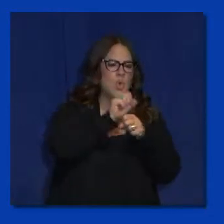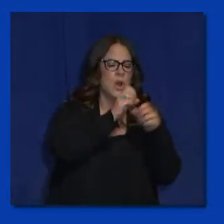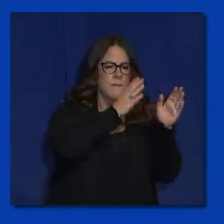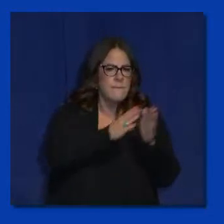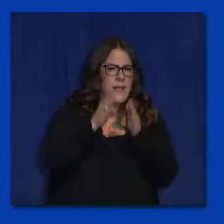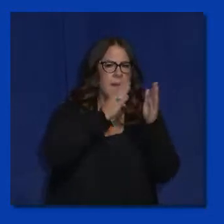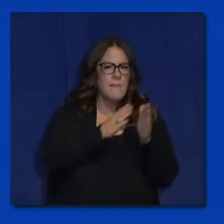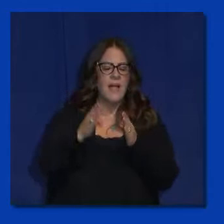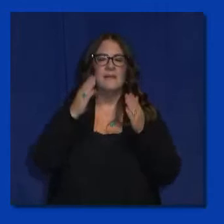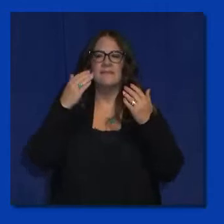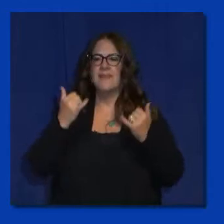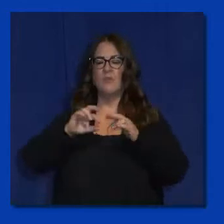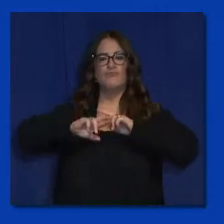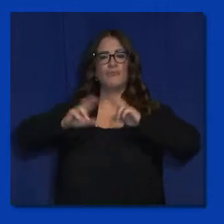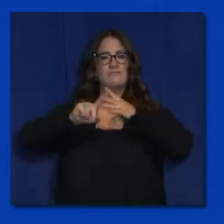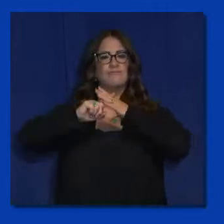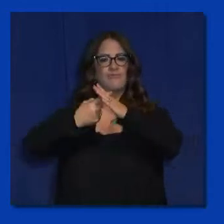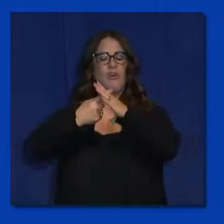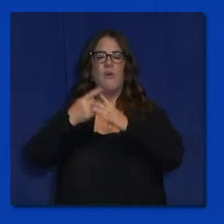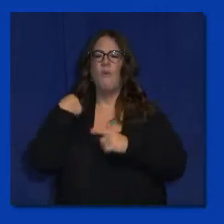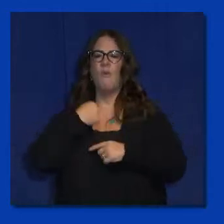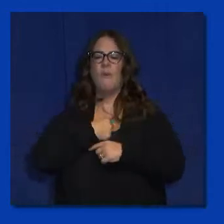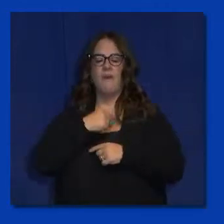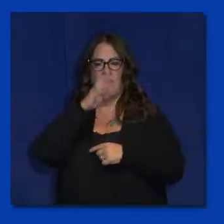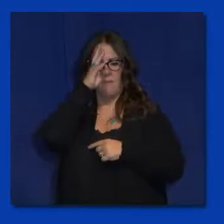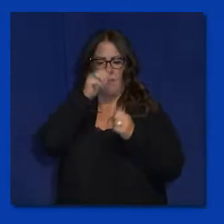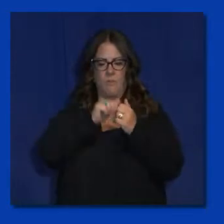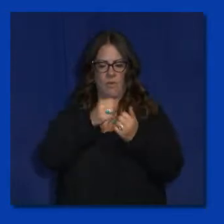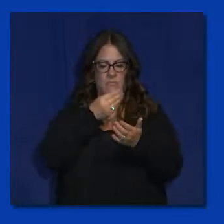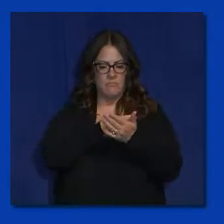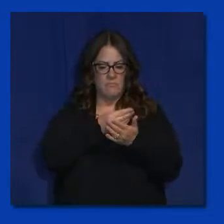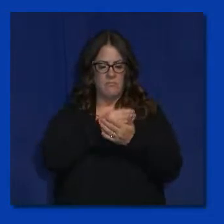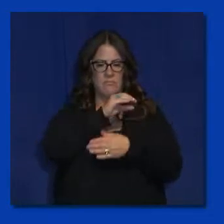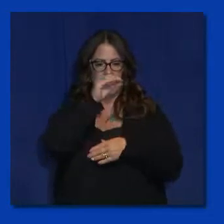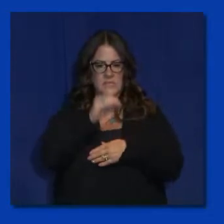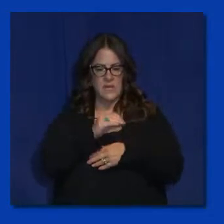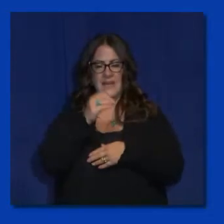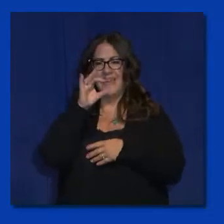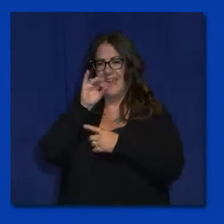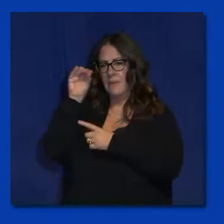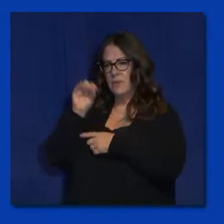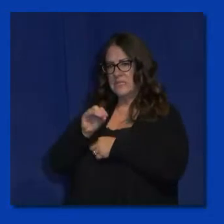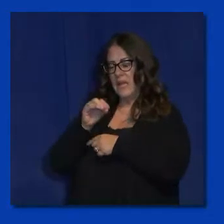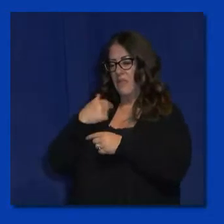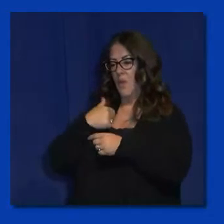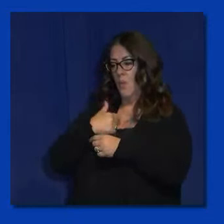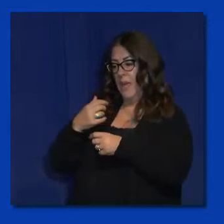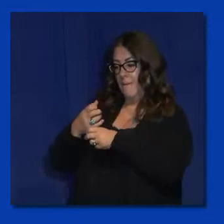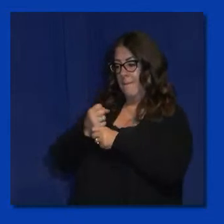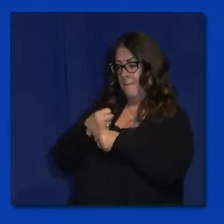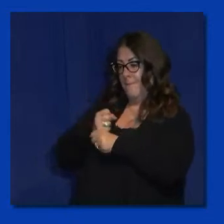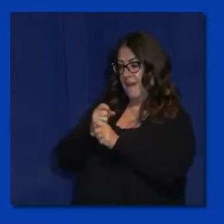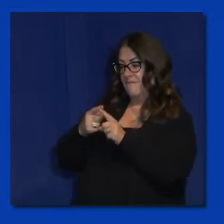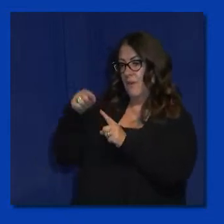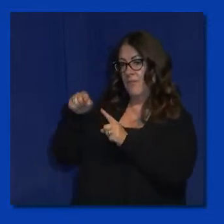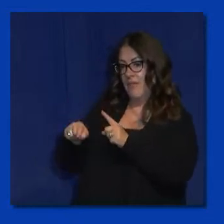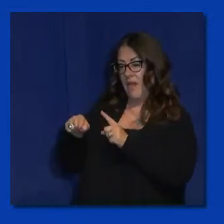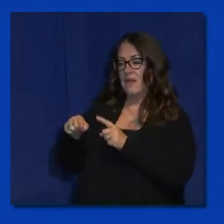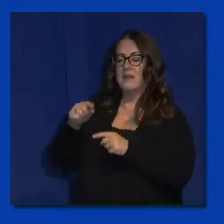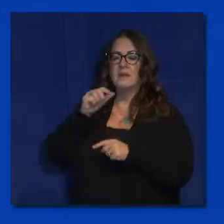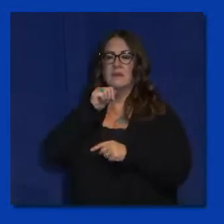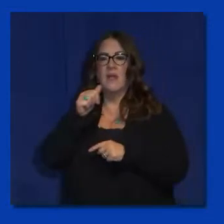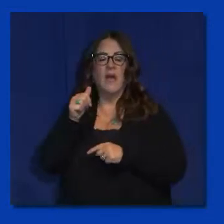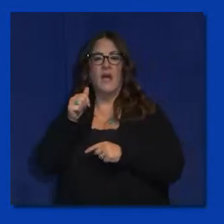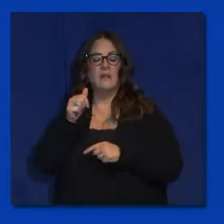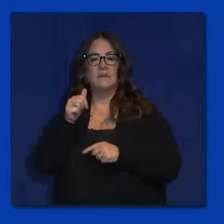Now we're making it real, and we've come up with a revenue share. 80% of any revenue that comes from this doesn't come to the state of California, comes